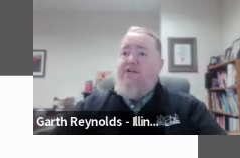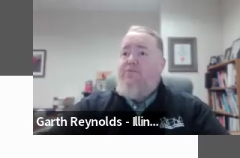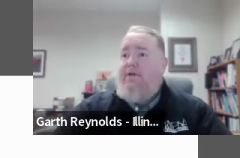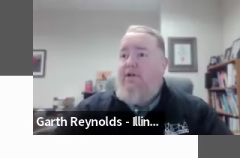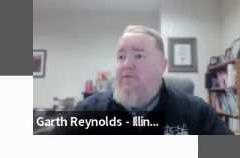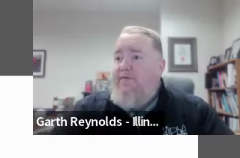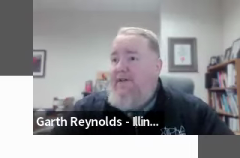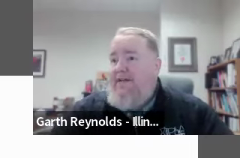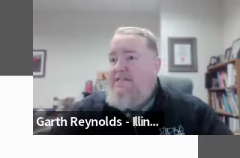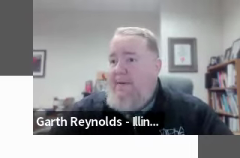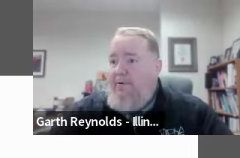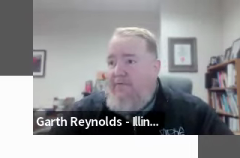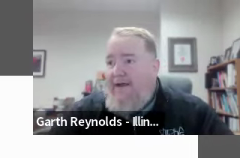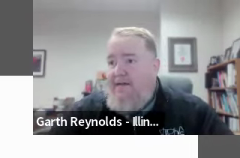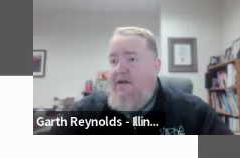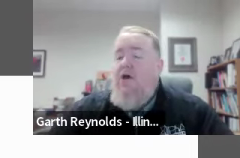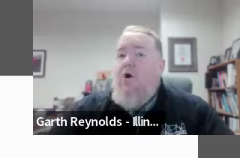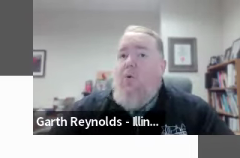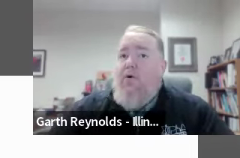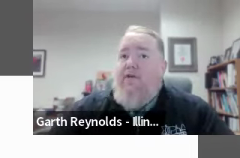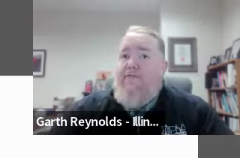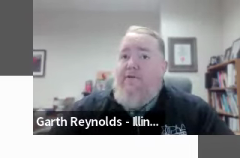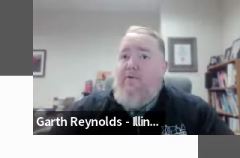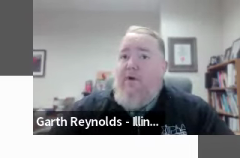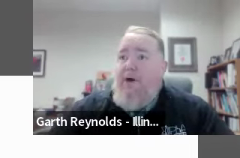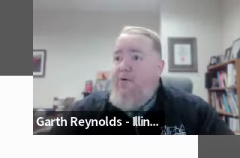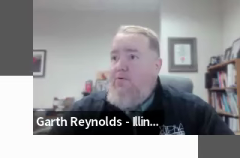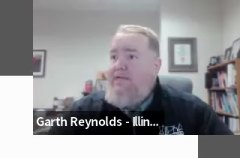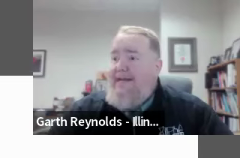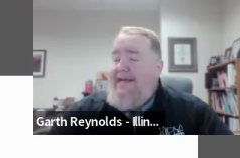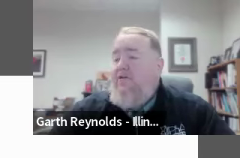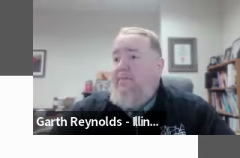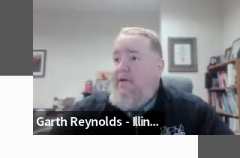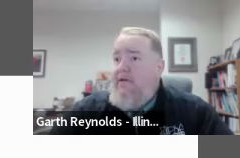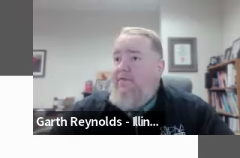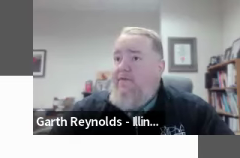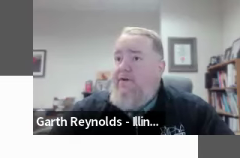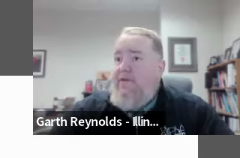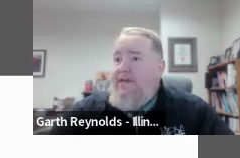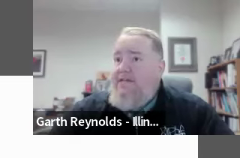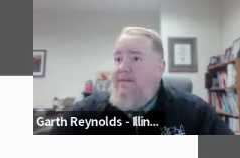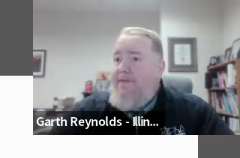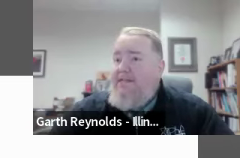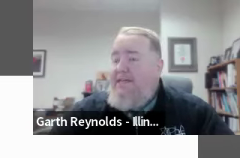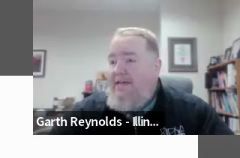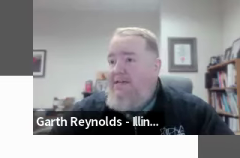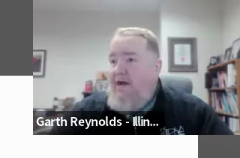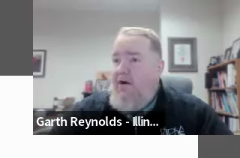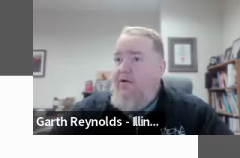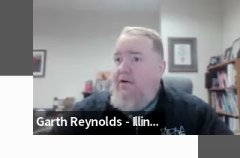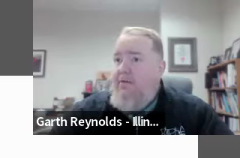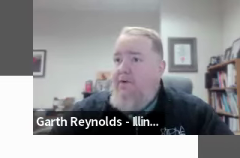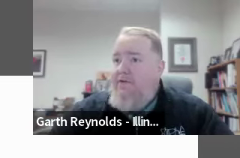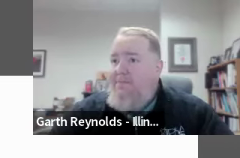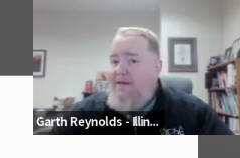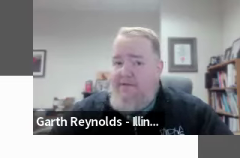to change a bill if we feel it needs to be perfected, or if to oppose and kill a bill if we feel that it is something that's against